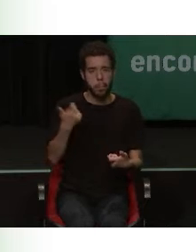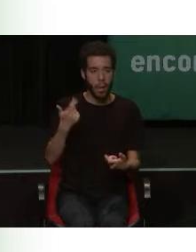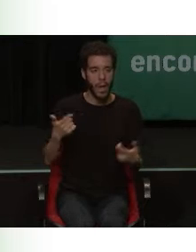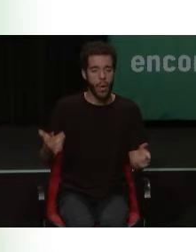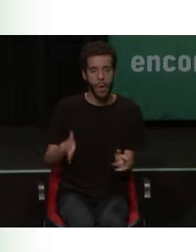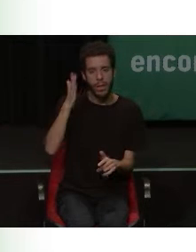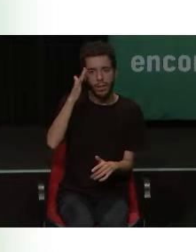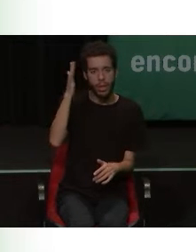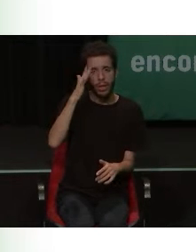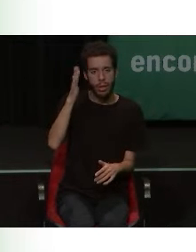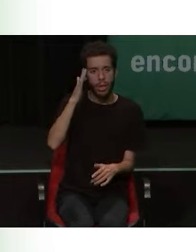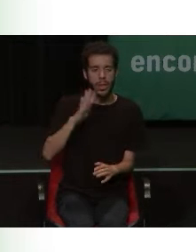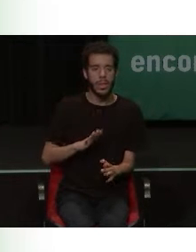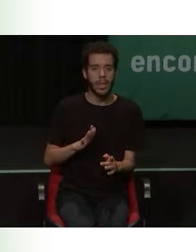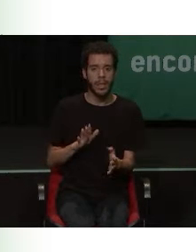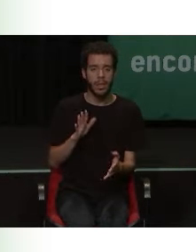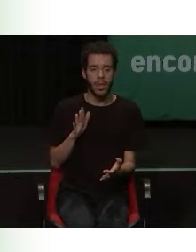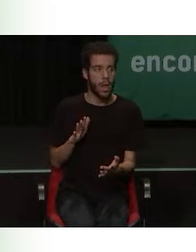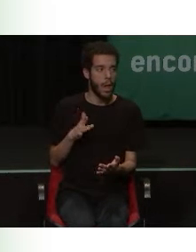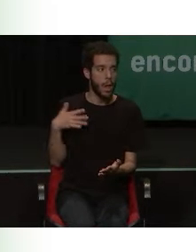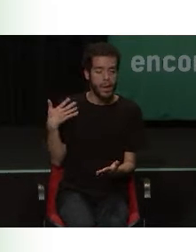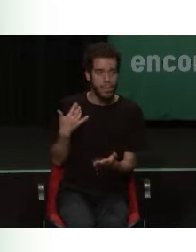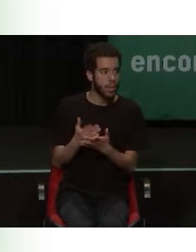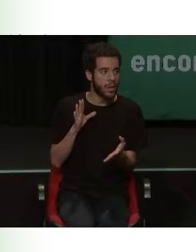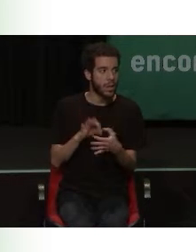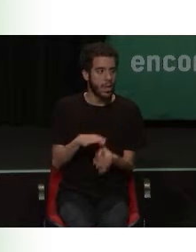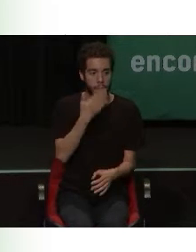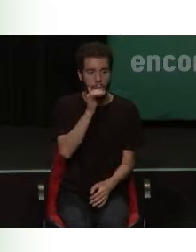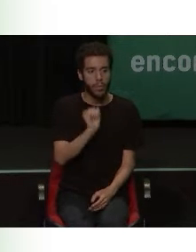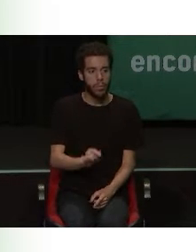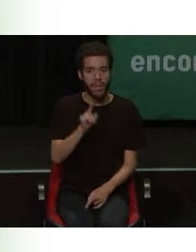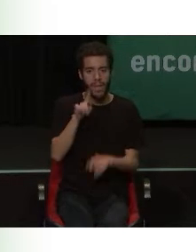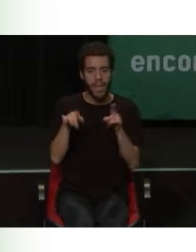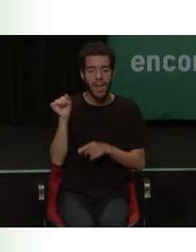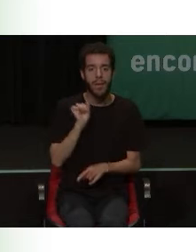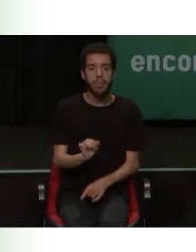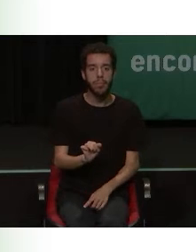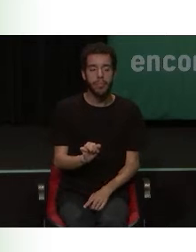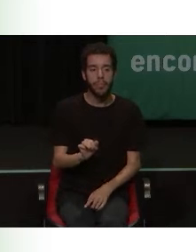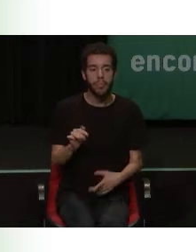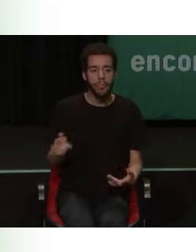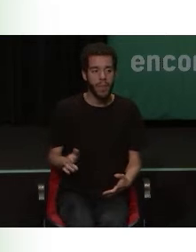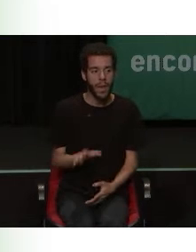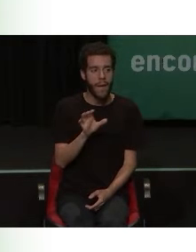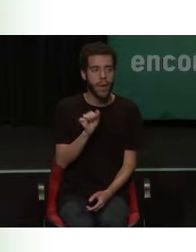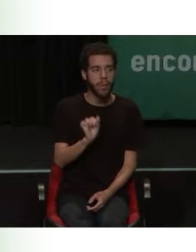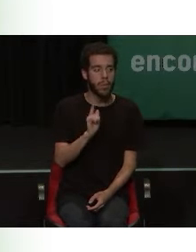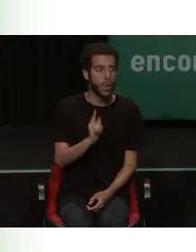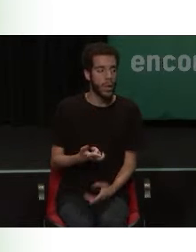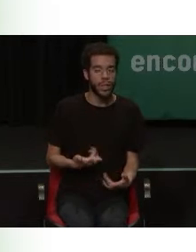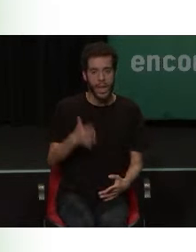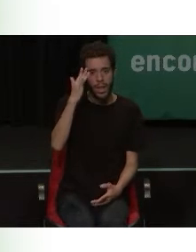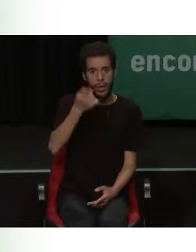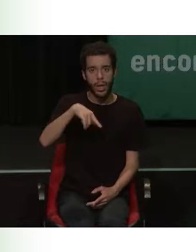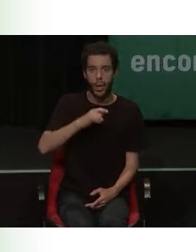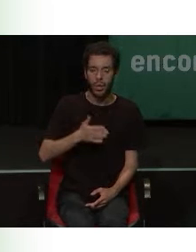contradiction, making us think about the theories. What is the behavior of this variable? The theory